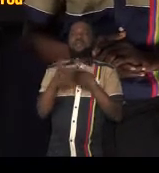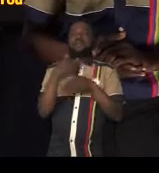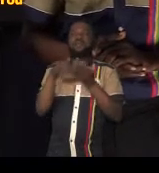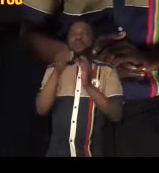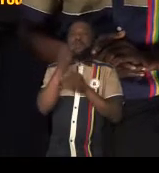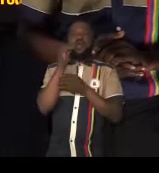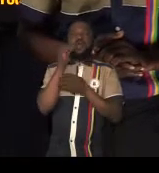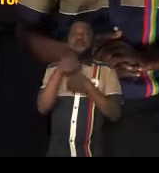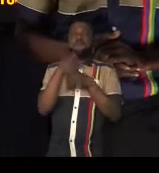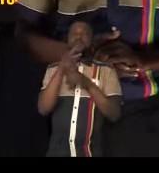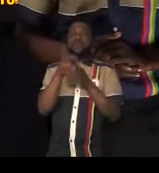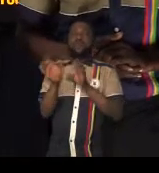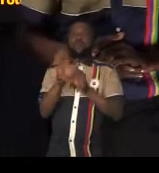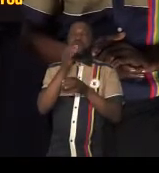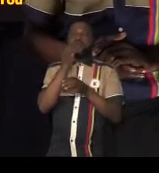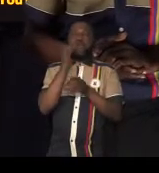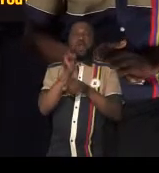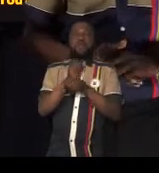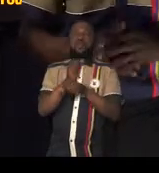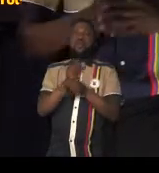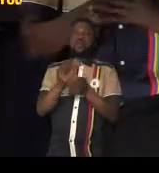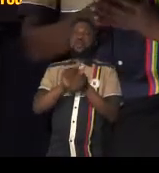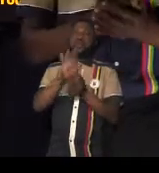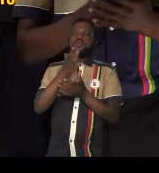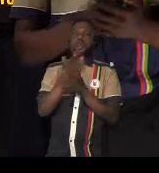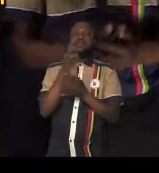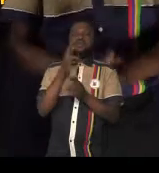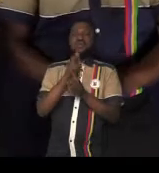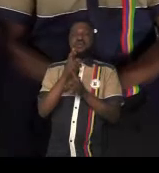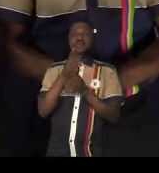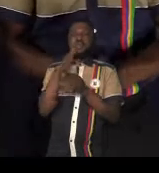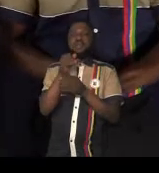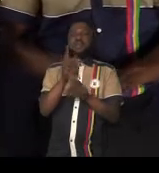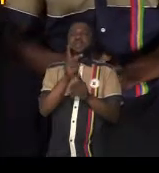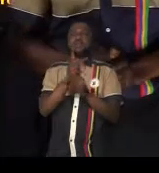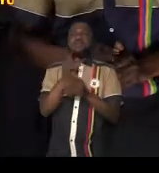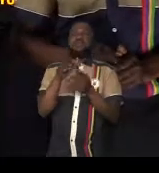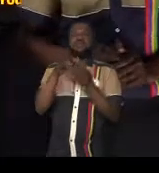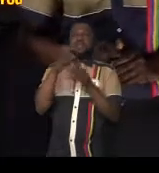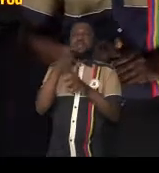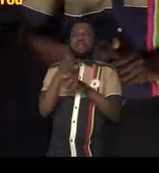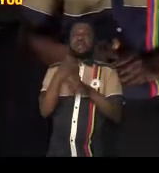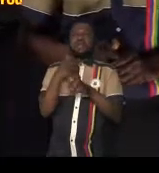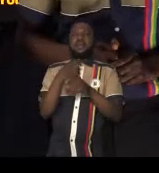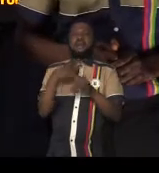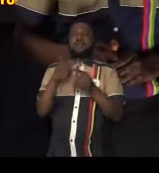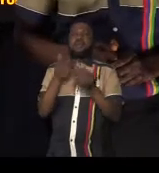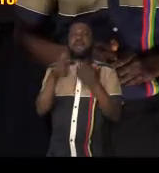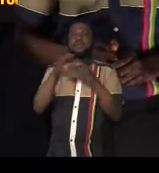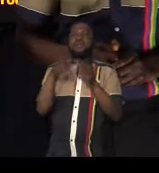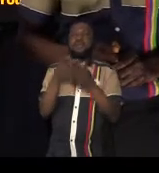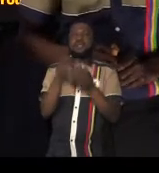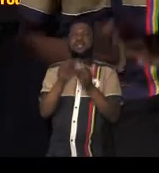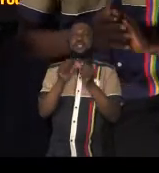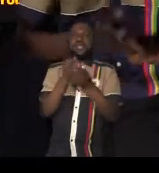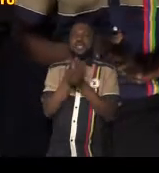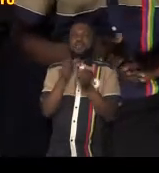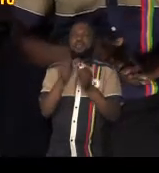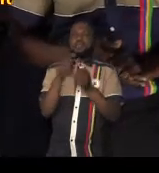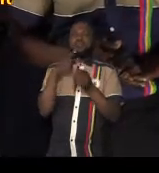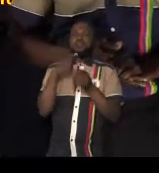classroom in your home, make sure you do your homework. Wash your hands regularly. Keep studying hard, but above all,